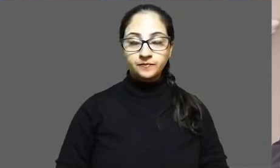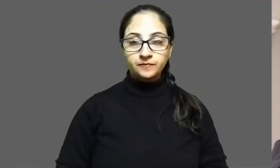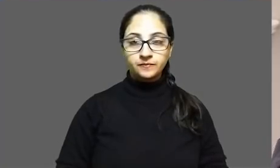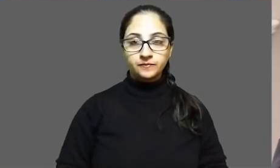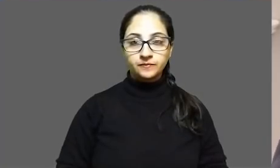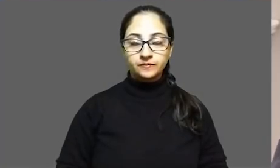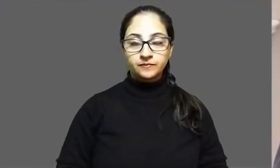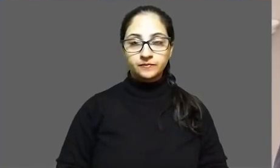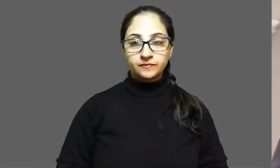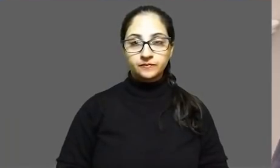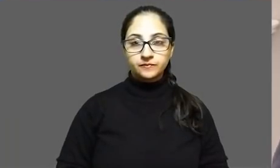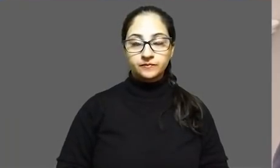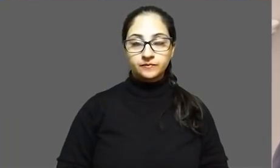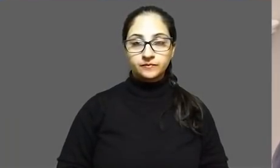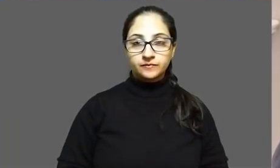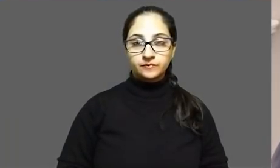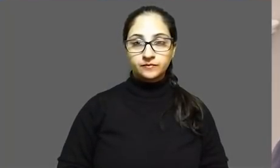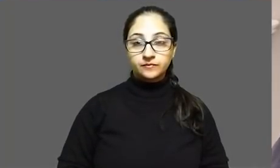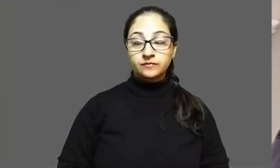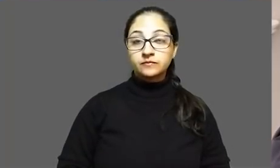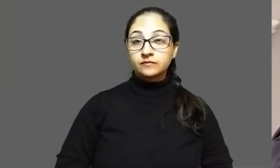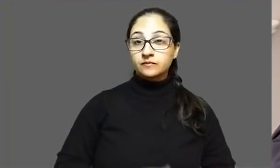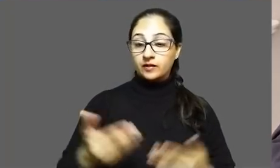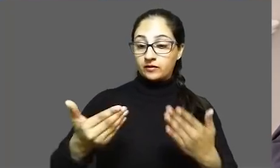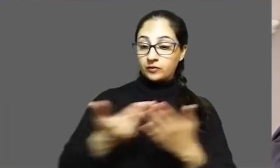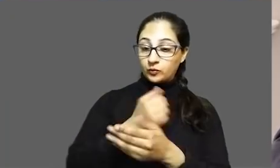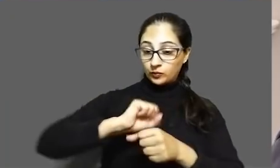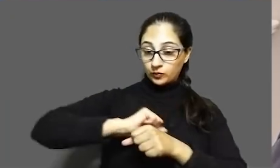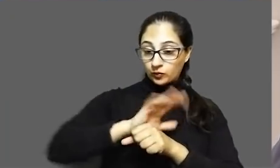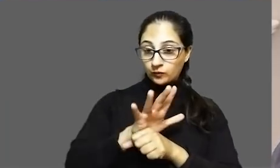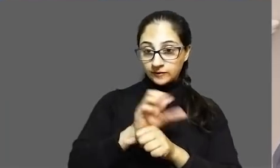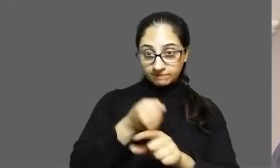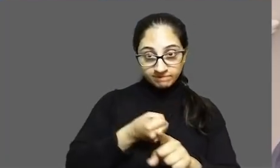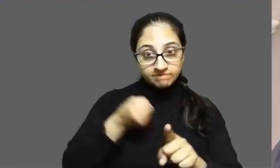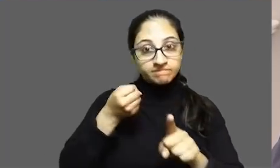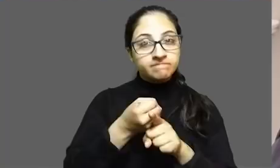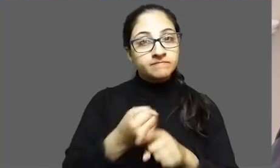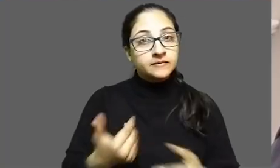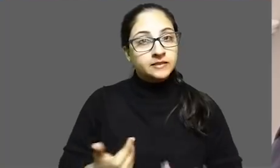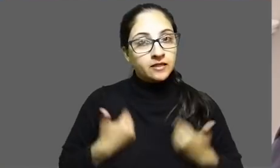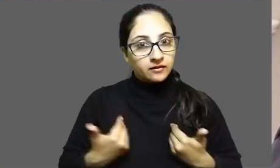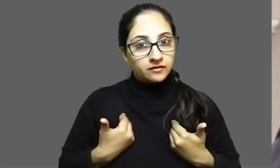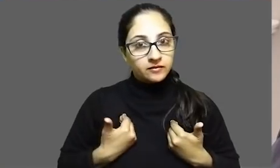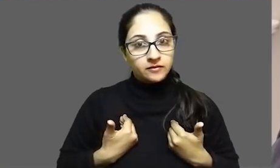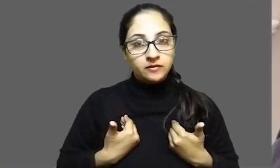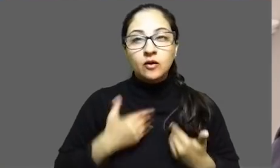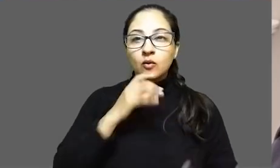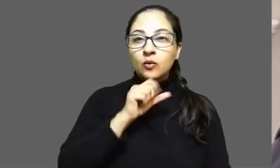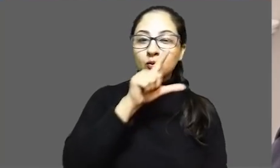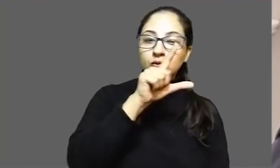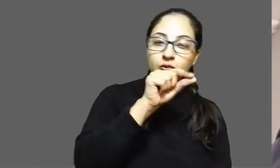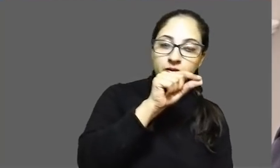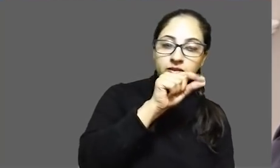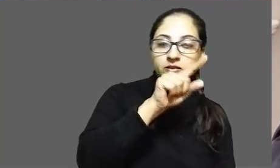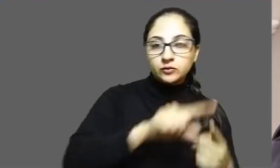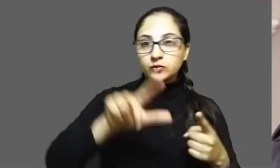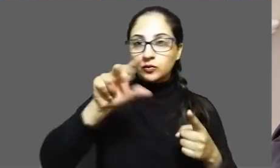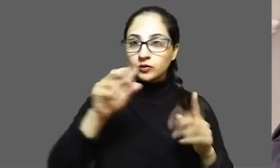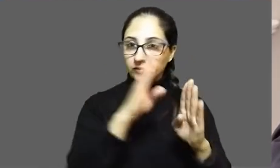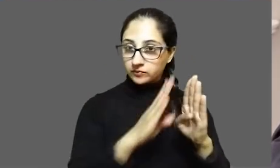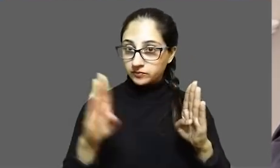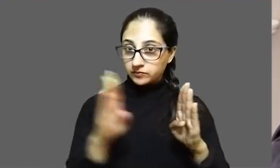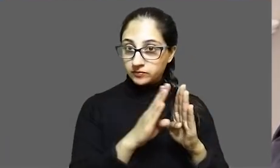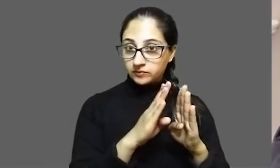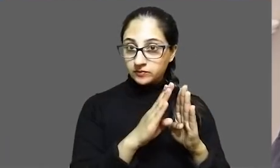With the increasing rates, even younger adults in their 20s and 30s are requiring